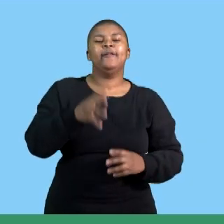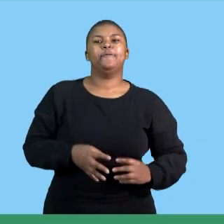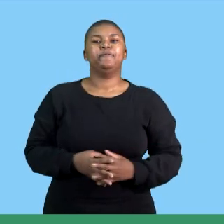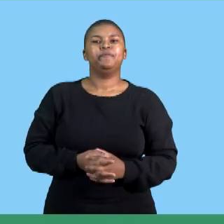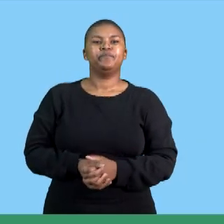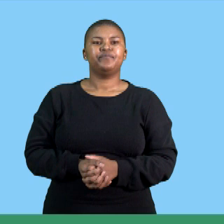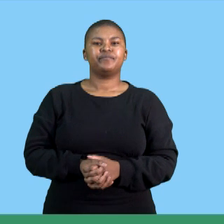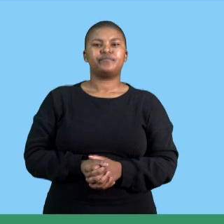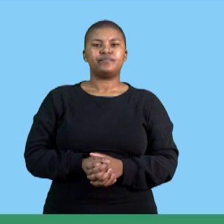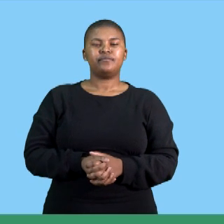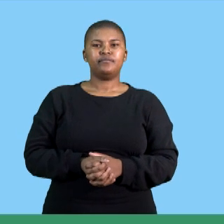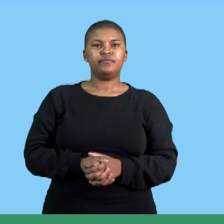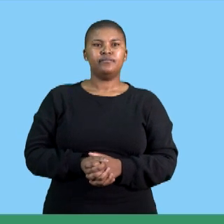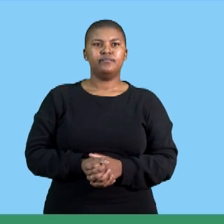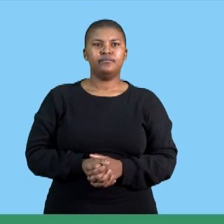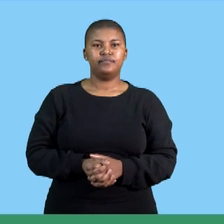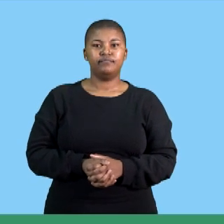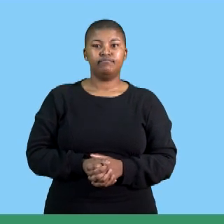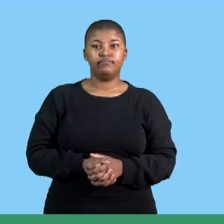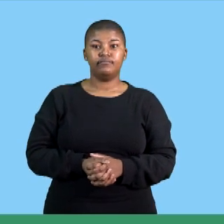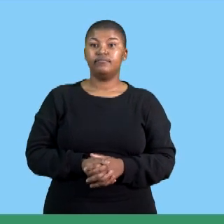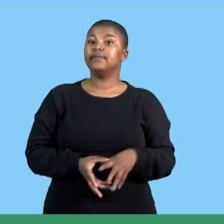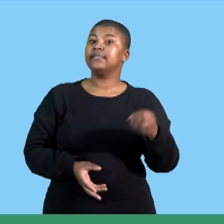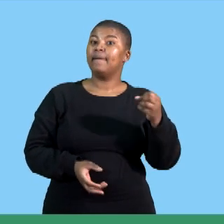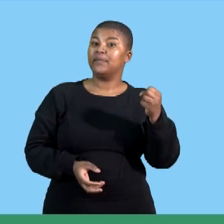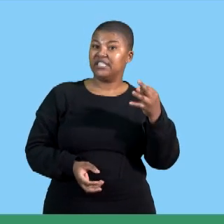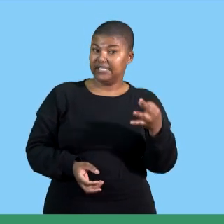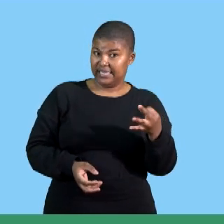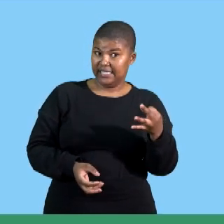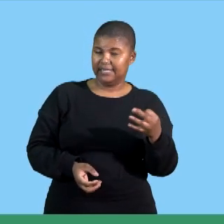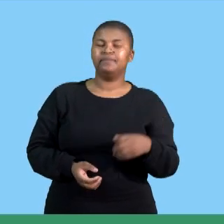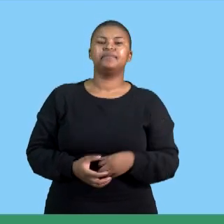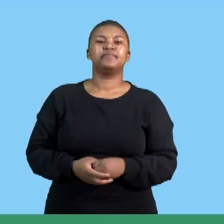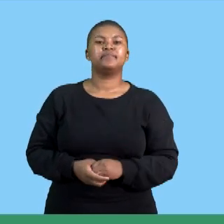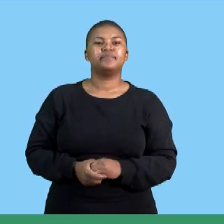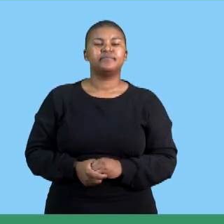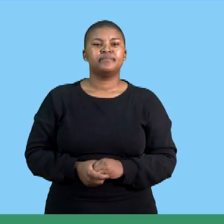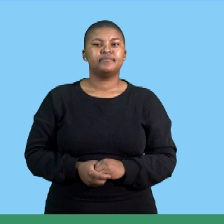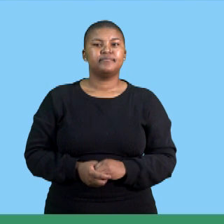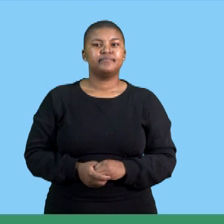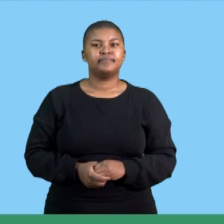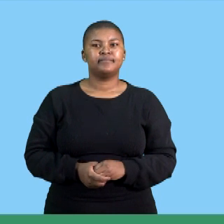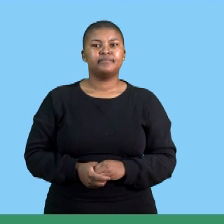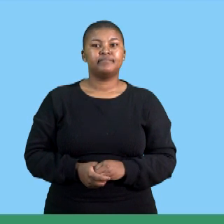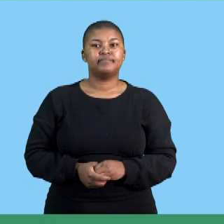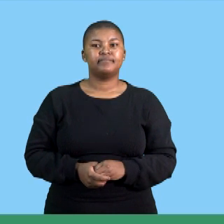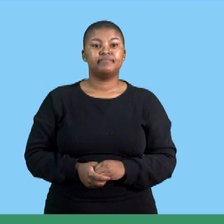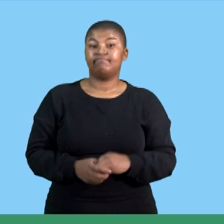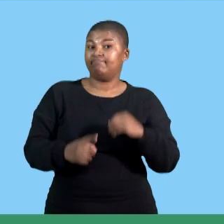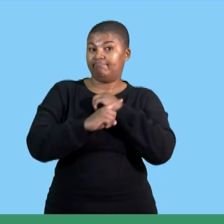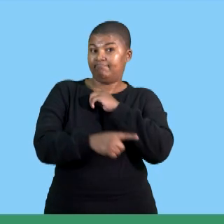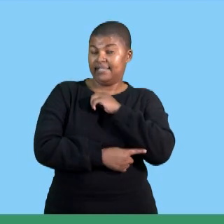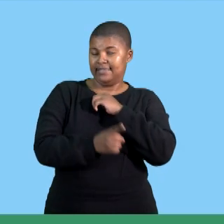then going to quote the statement as it appears. And then the last statement says,